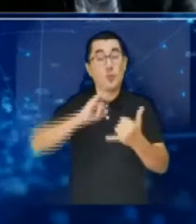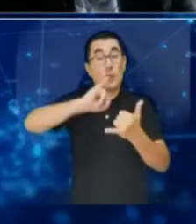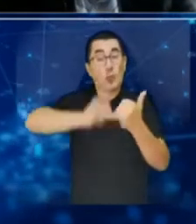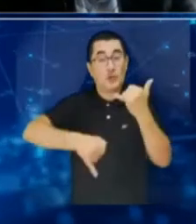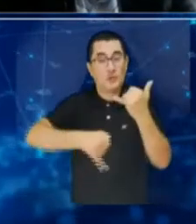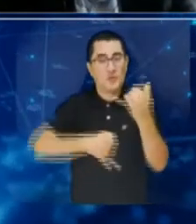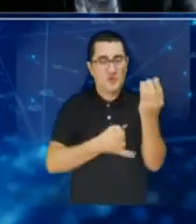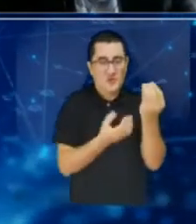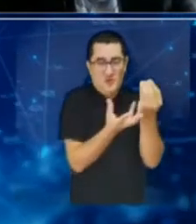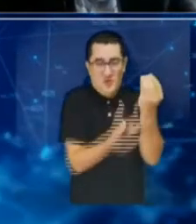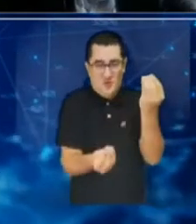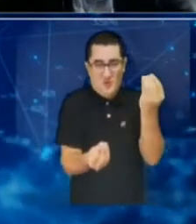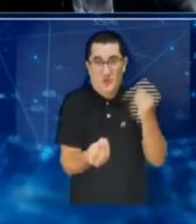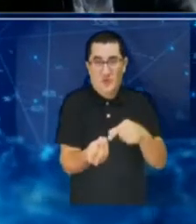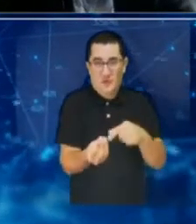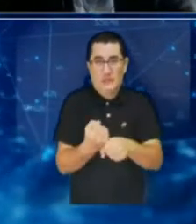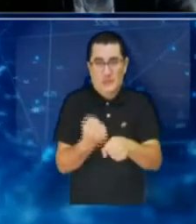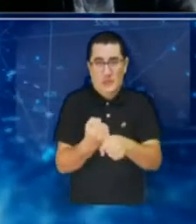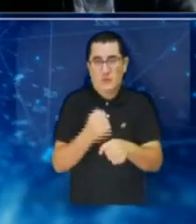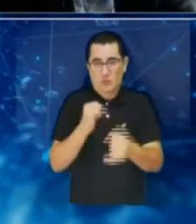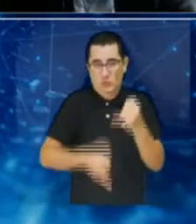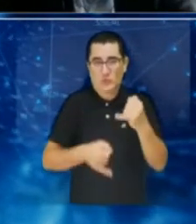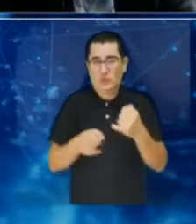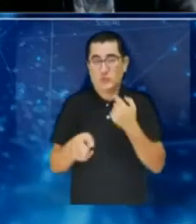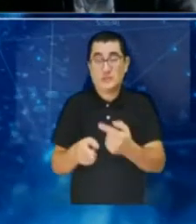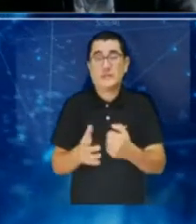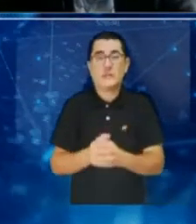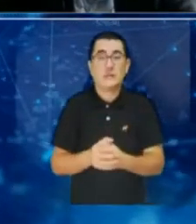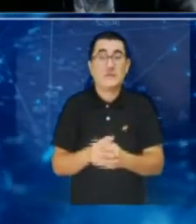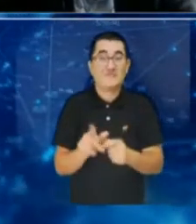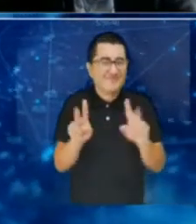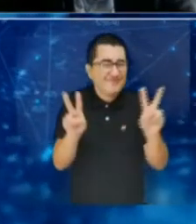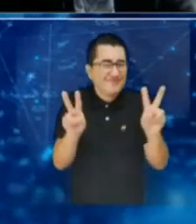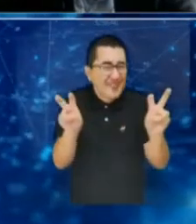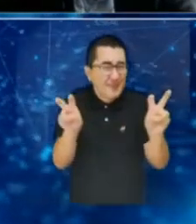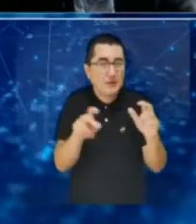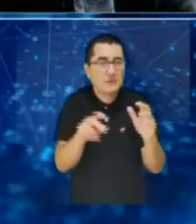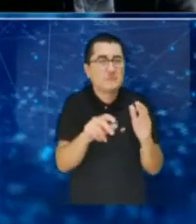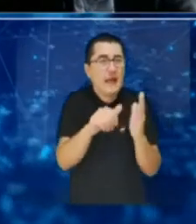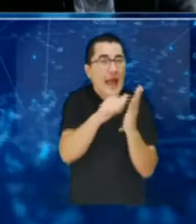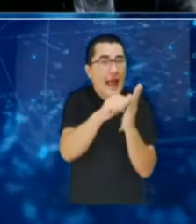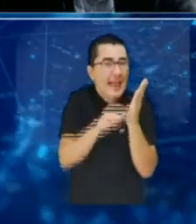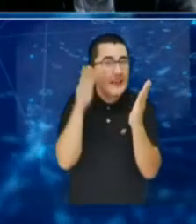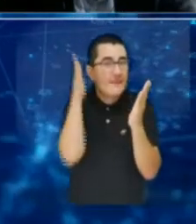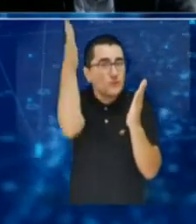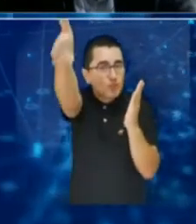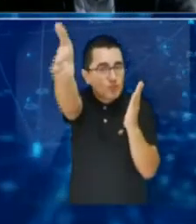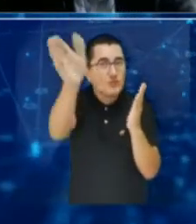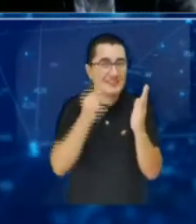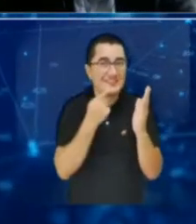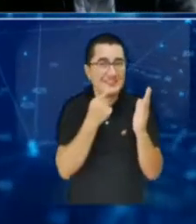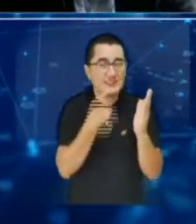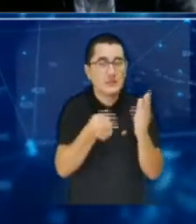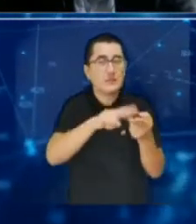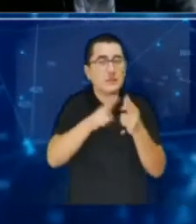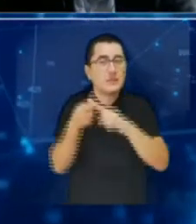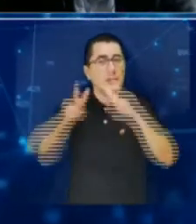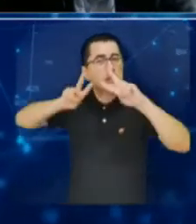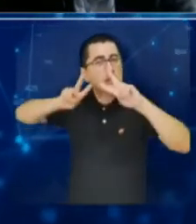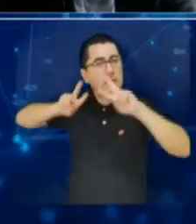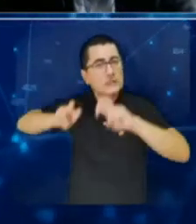And the last working subgroup, the future agenda, regulatory